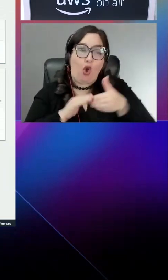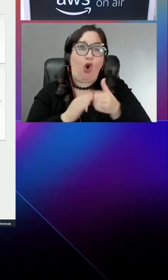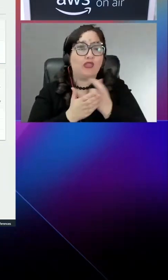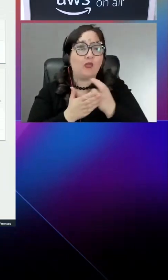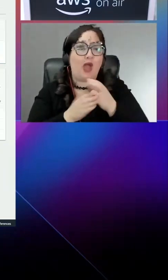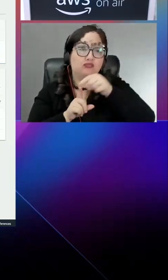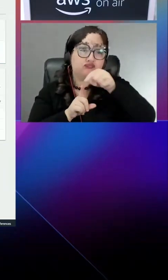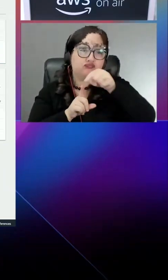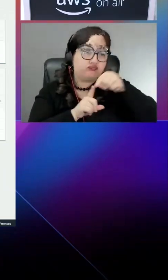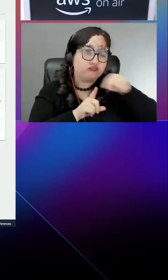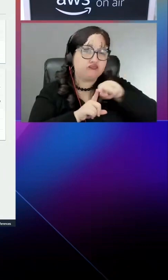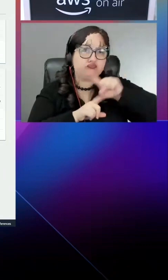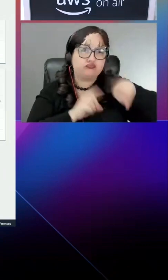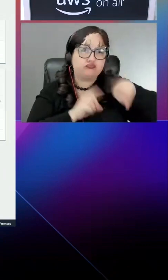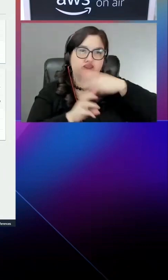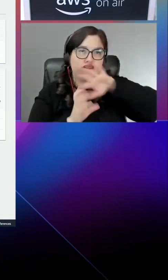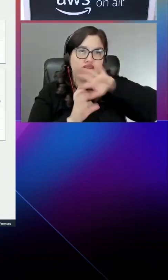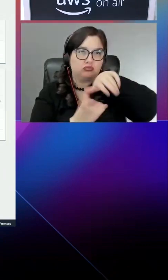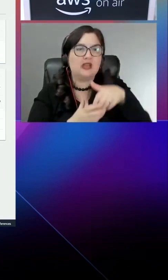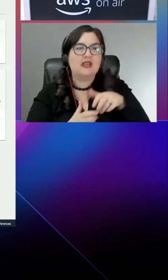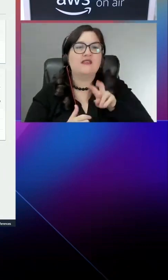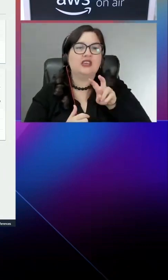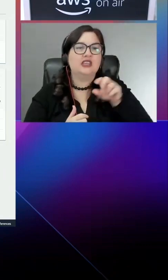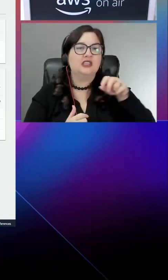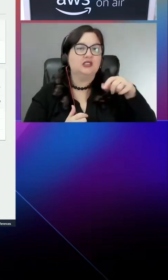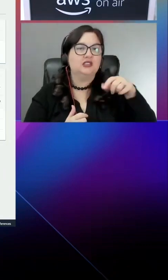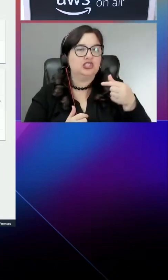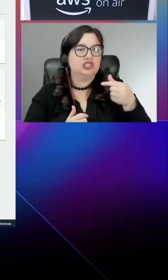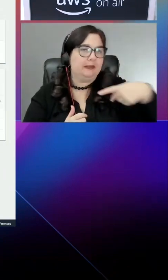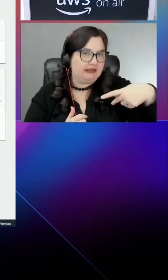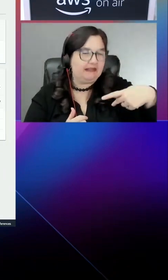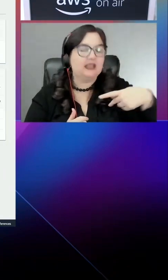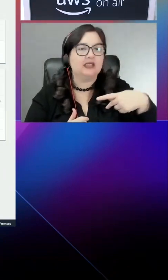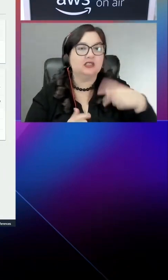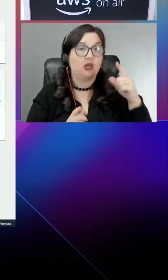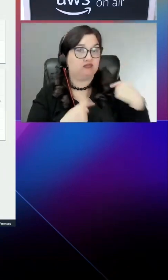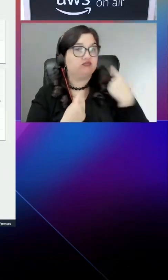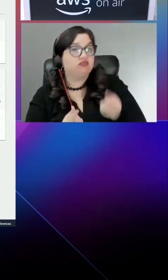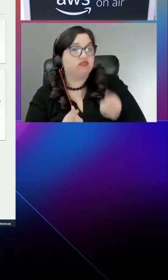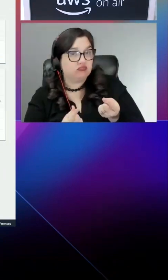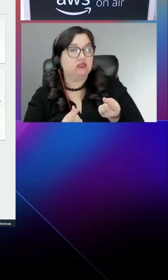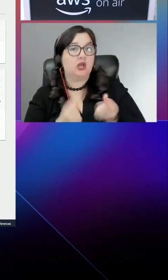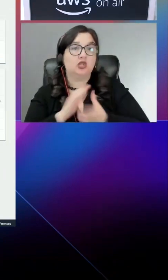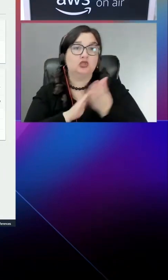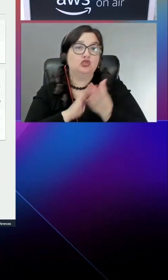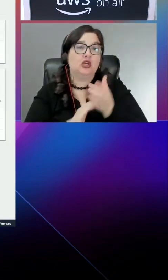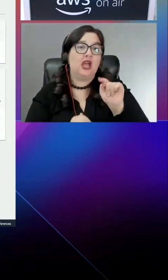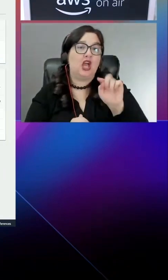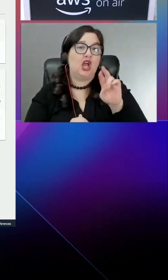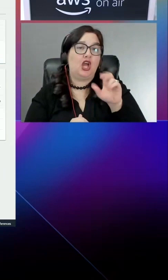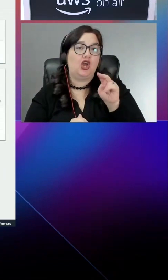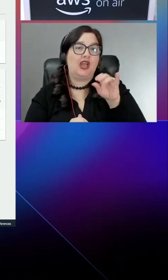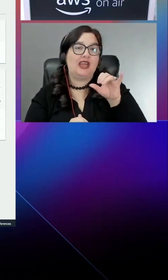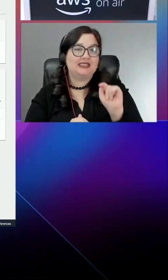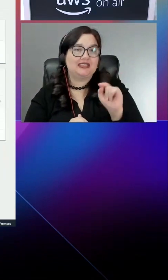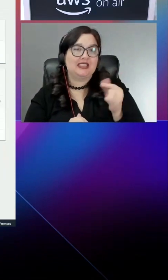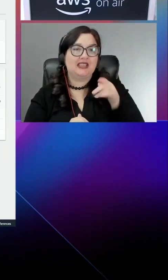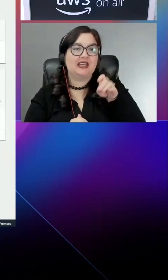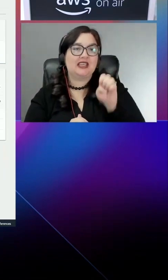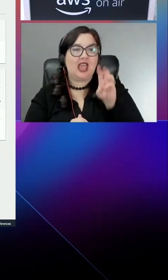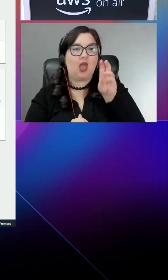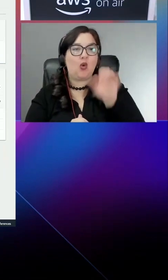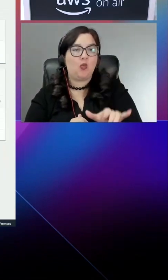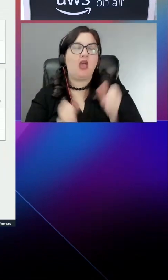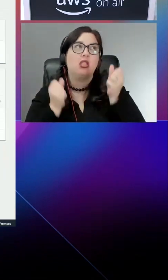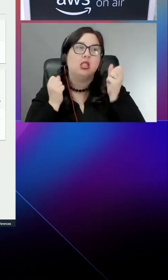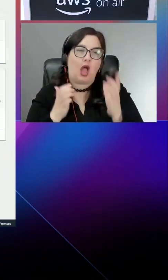they're all running BGP. And so historically speaking, if you were running Transit Gateway, there was a lot of manual operation involved to build a